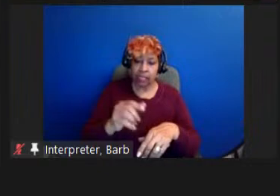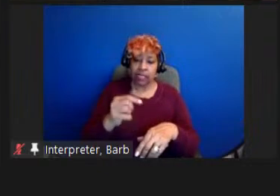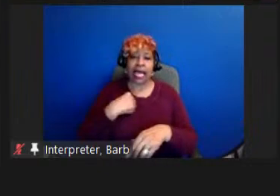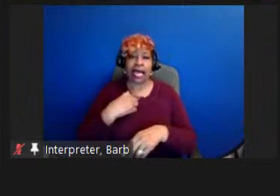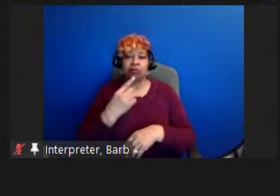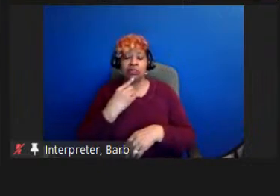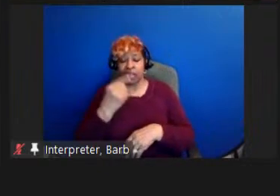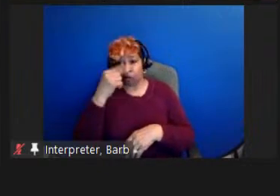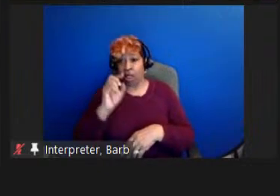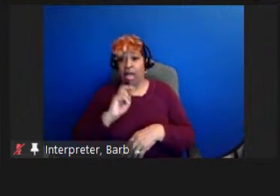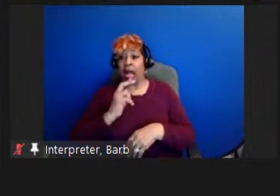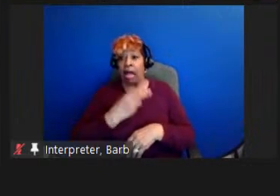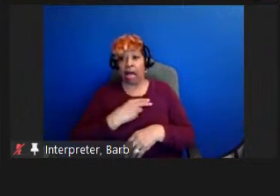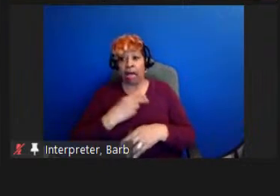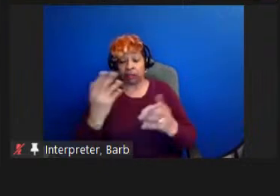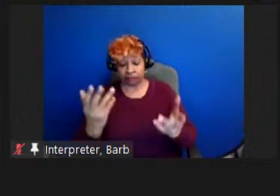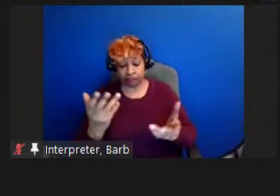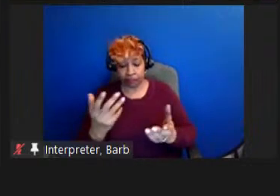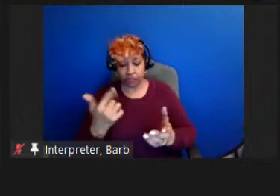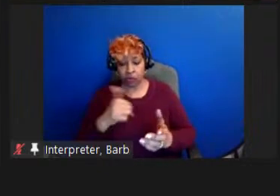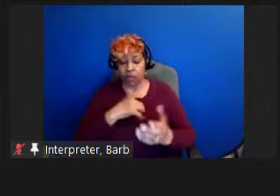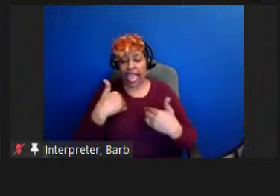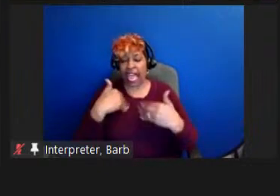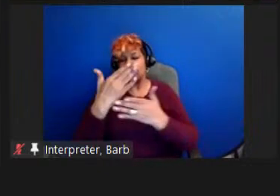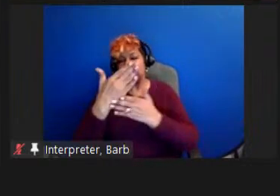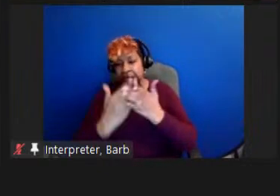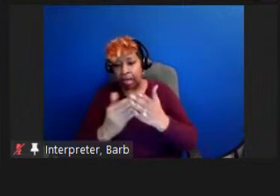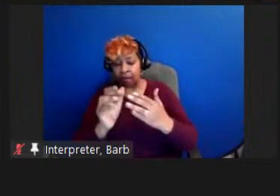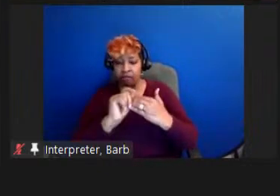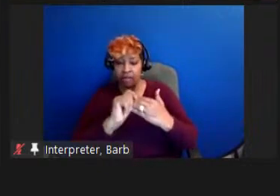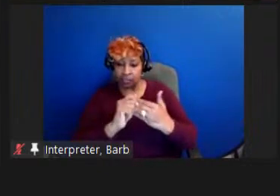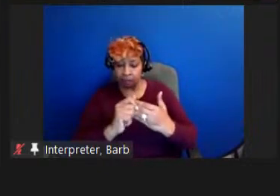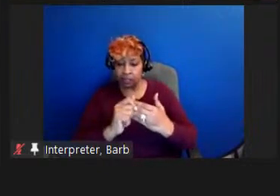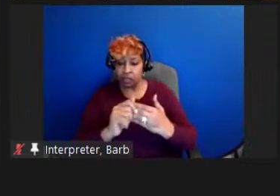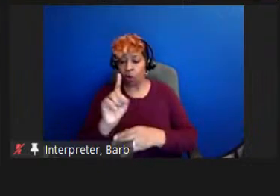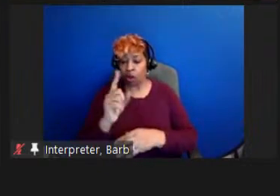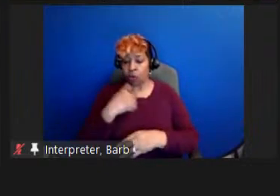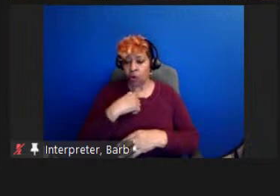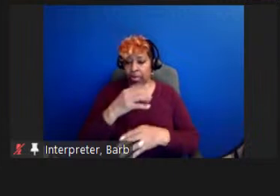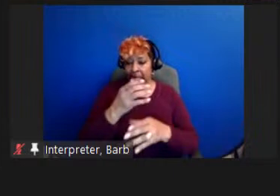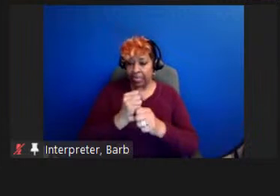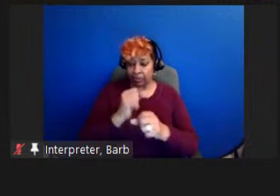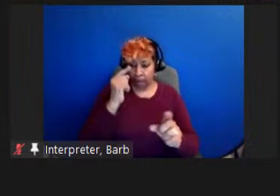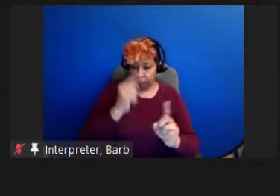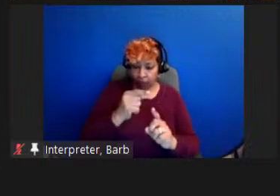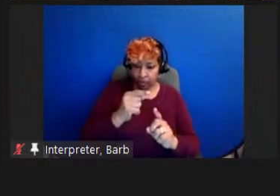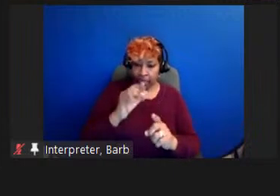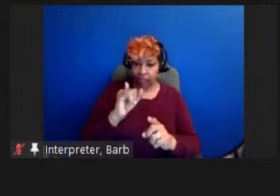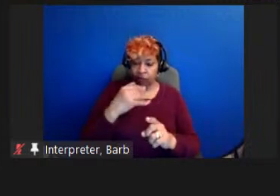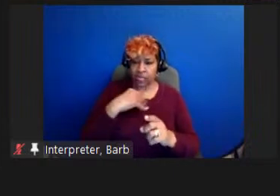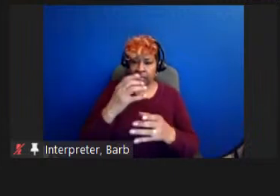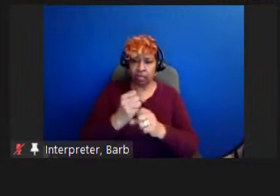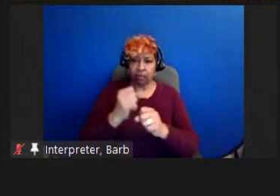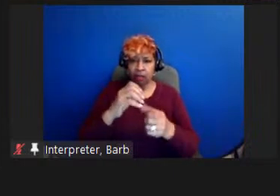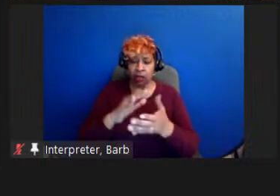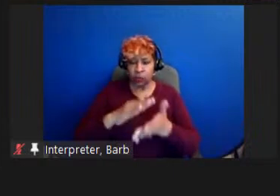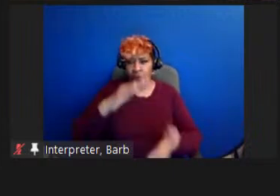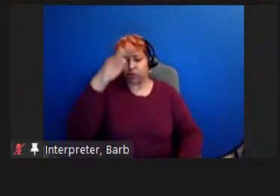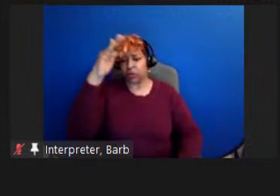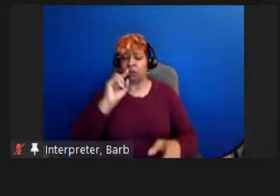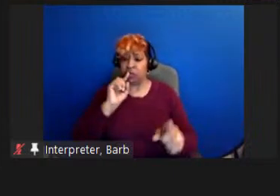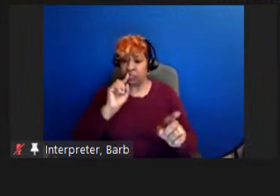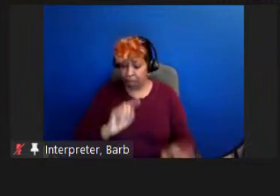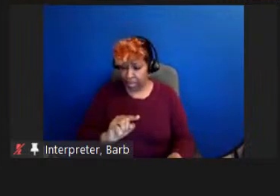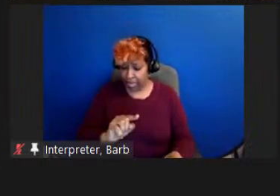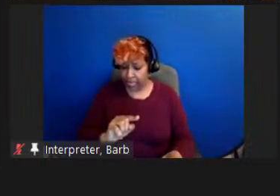for us is, we have some flexibility where if we get to your point, if we get a deluge of responses, we then